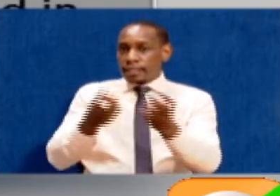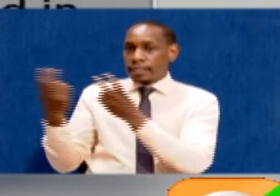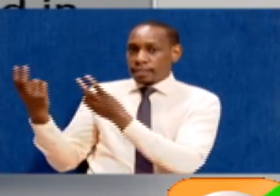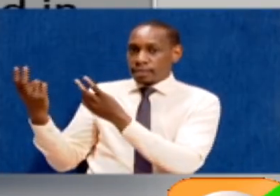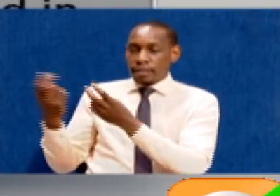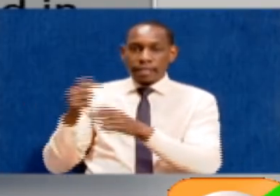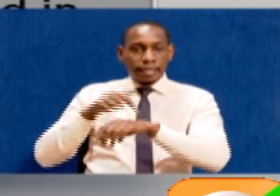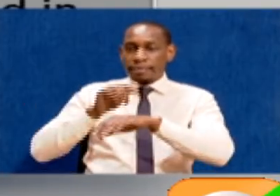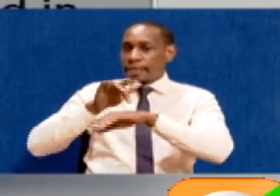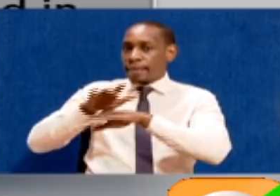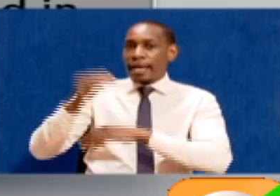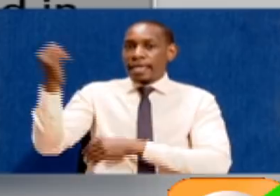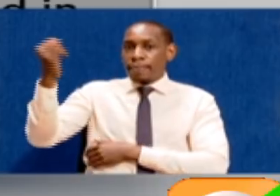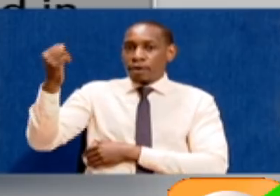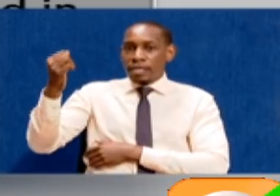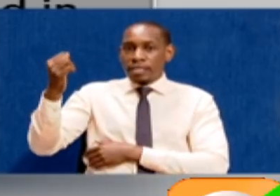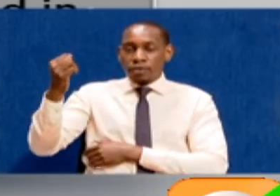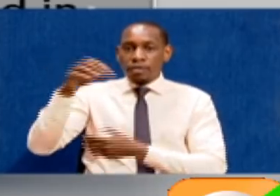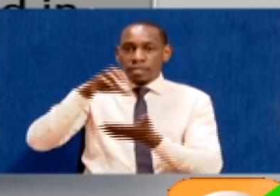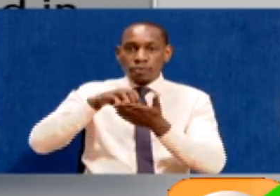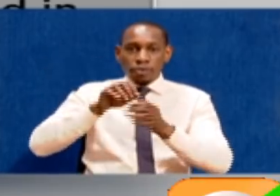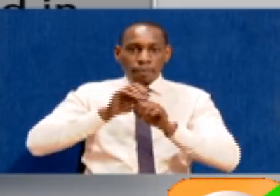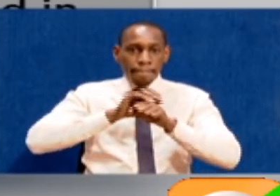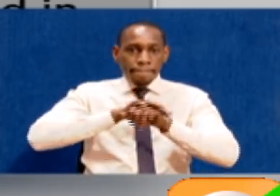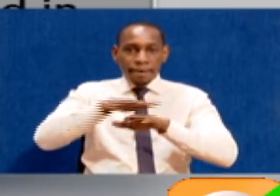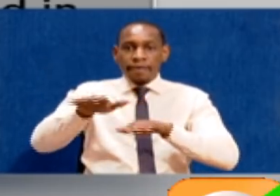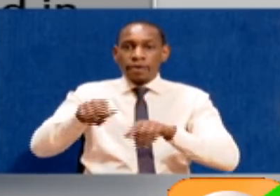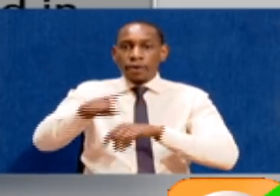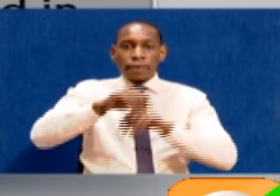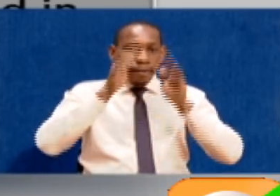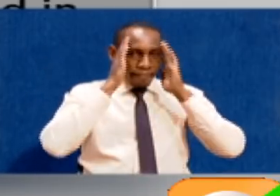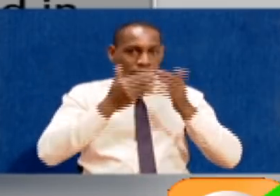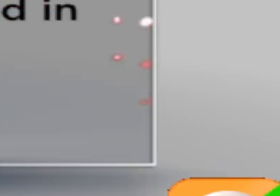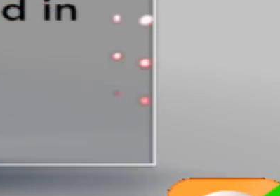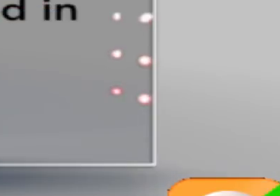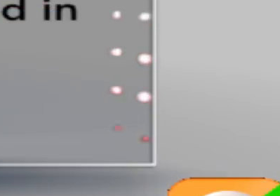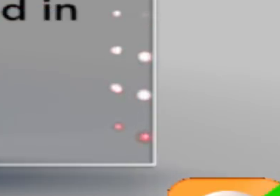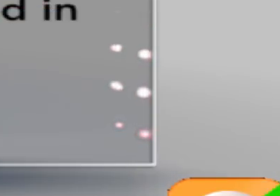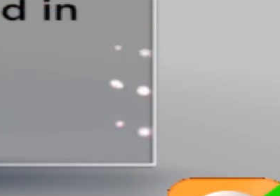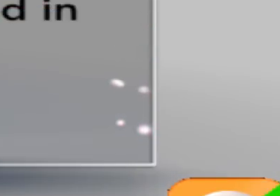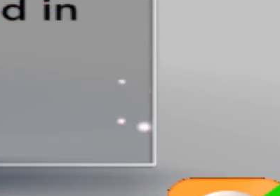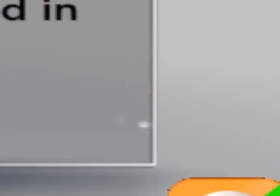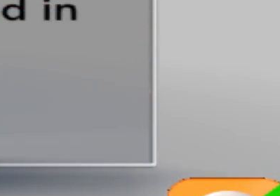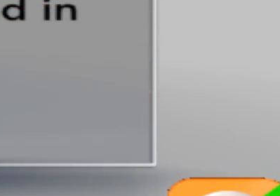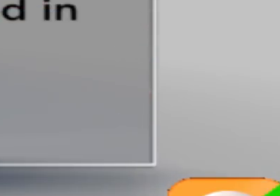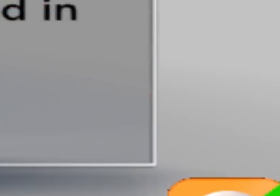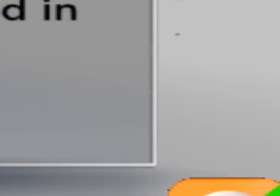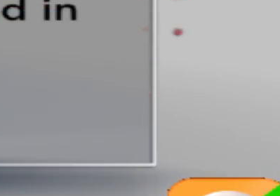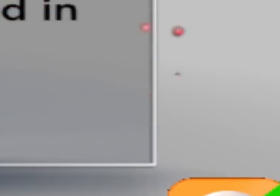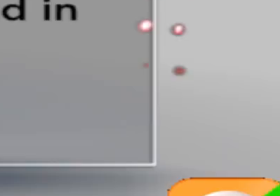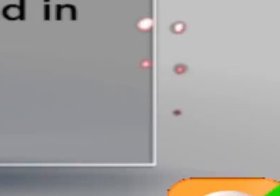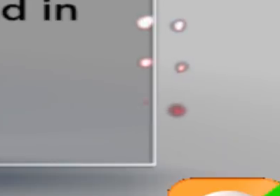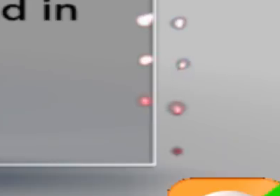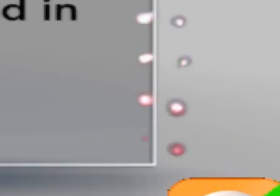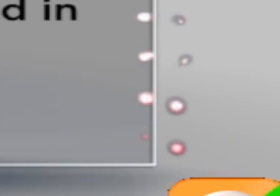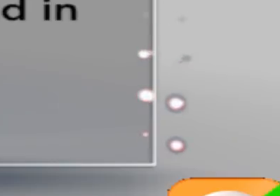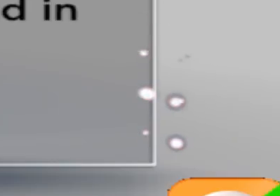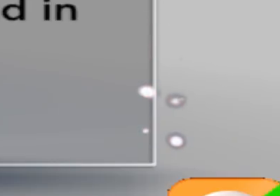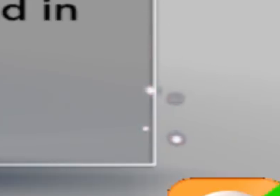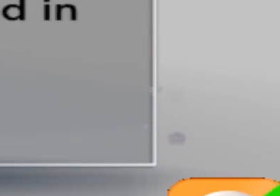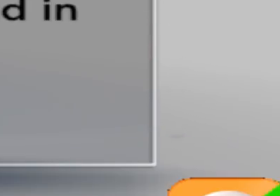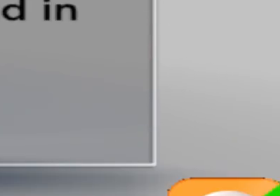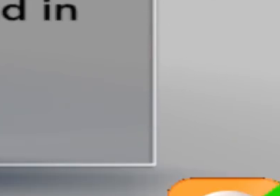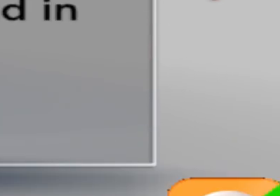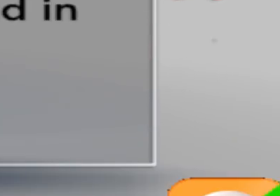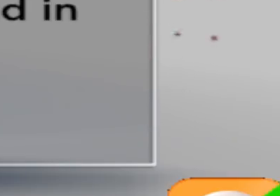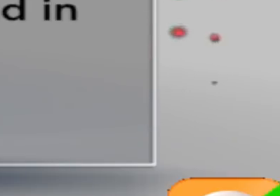Haukwa, you say it's still too early for political temperature to rise. We should focus on how we can build our economy first. The church is the eye of the